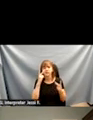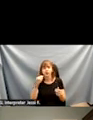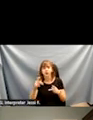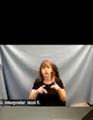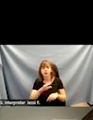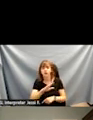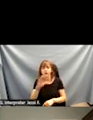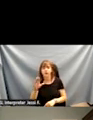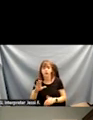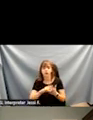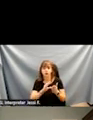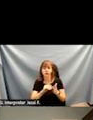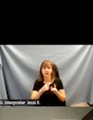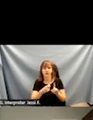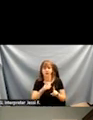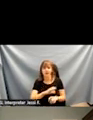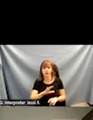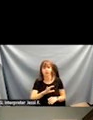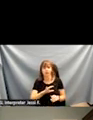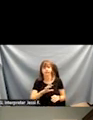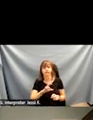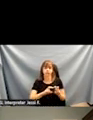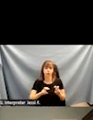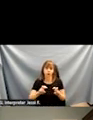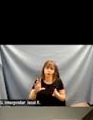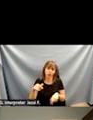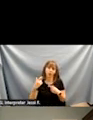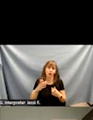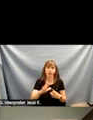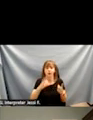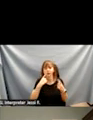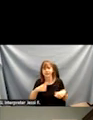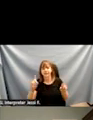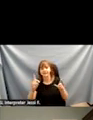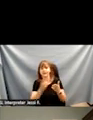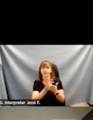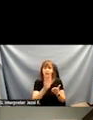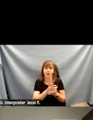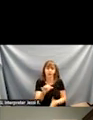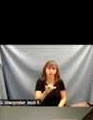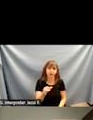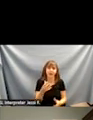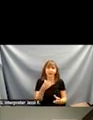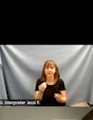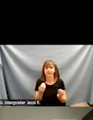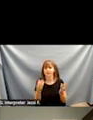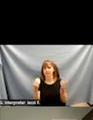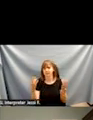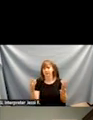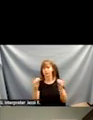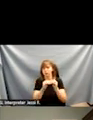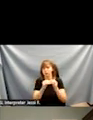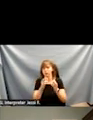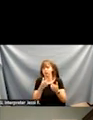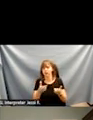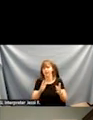learning from failure and the successes that they've been able to achieve, and many, many more resources available through